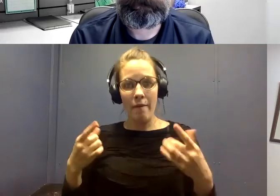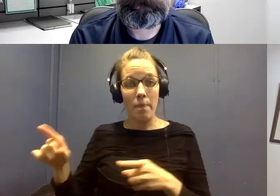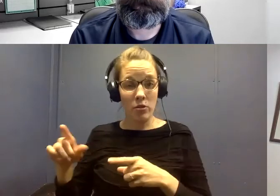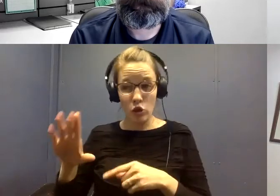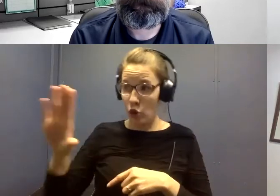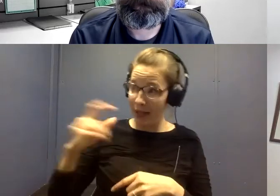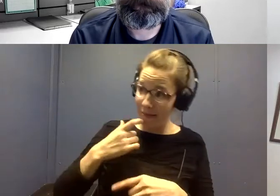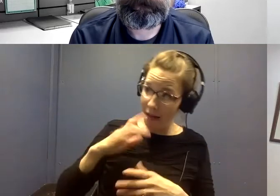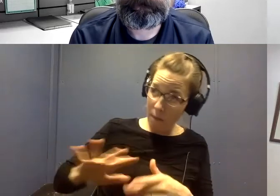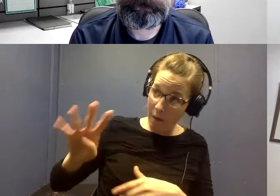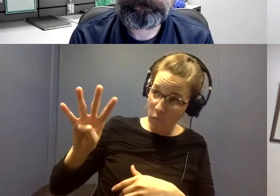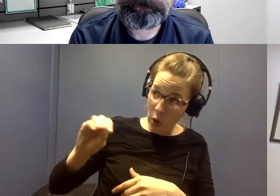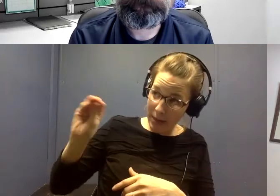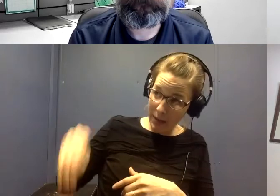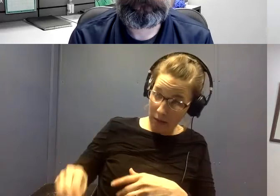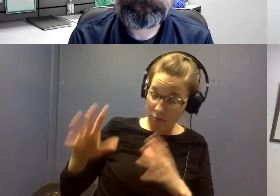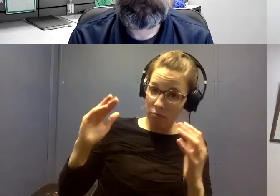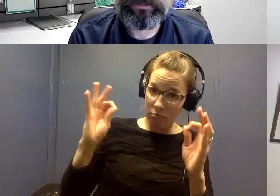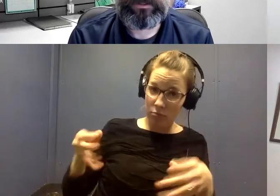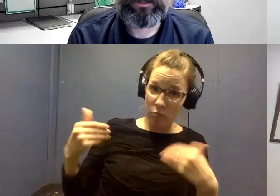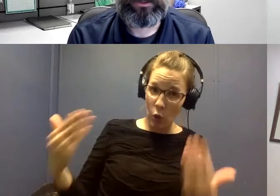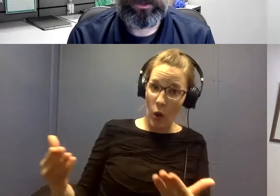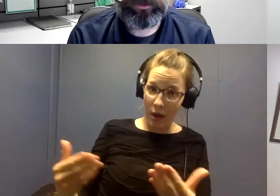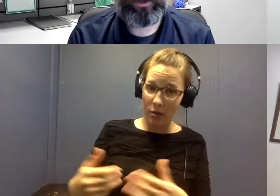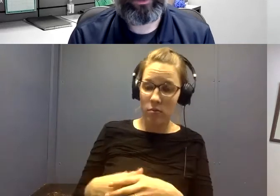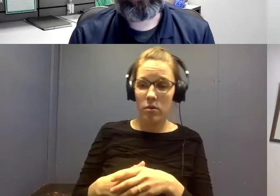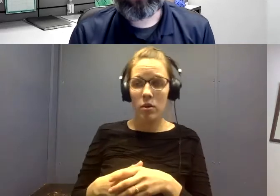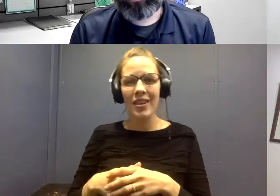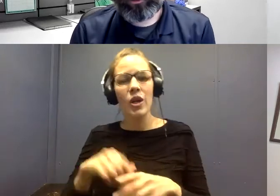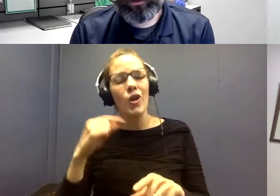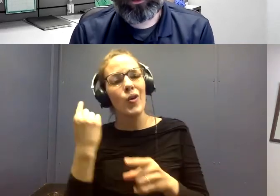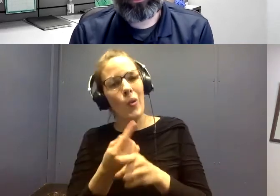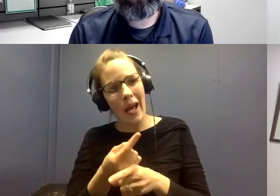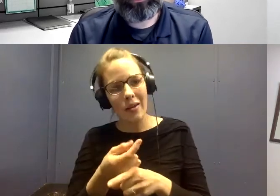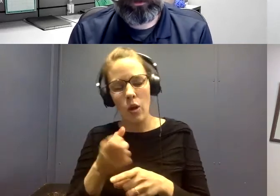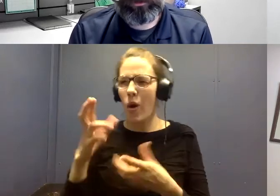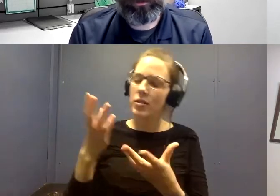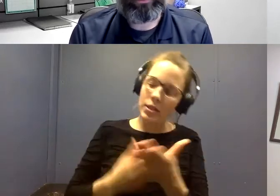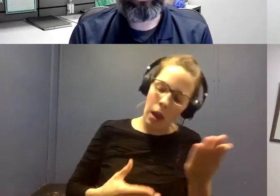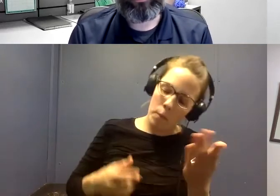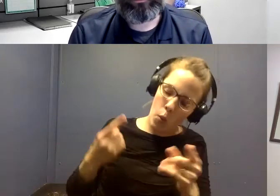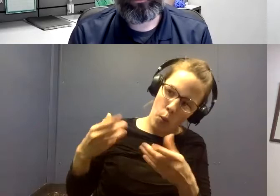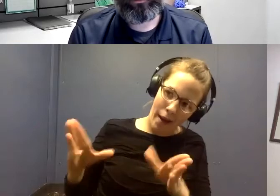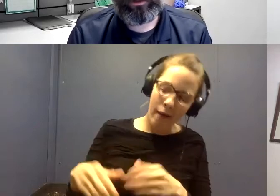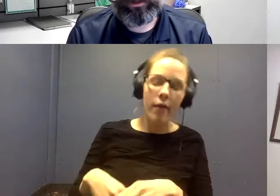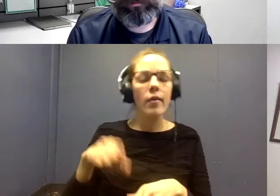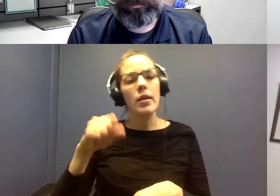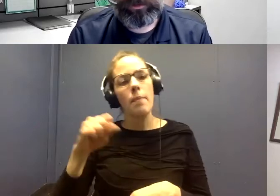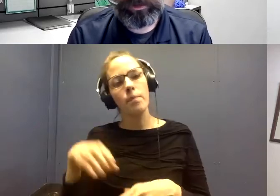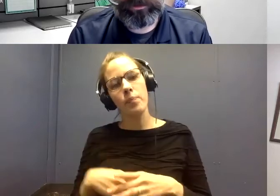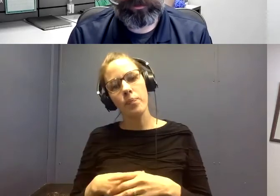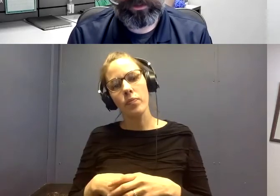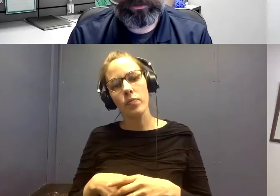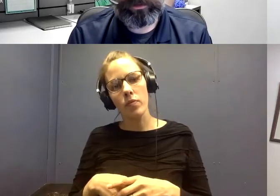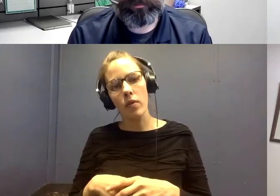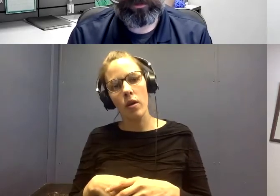saying approximately 40% chose to vaccinate through that, or at least Correct. through some method? Correct. So,